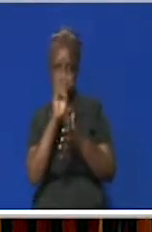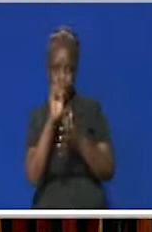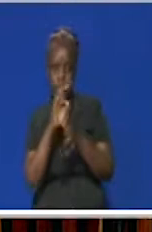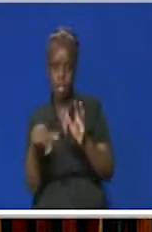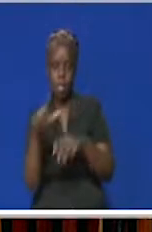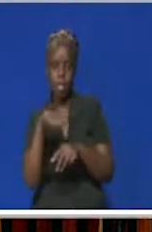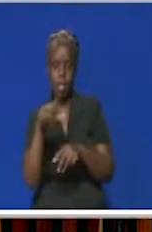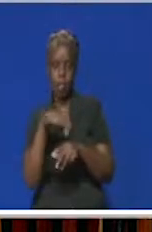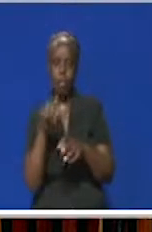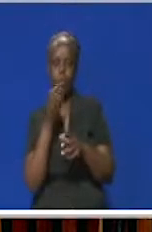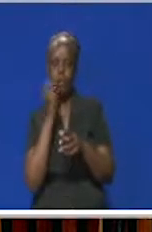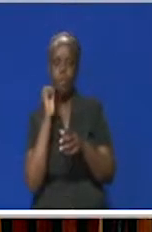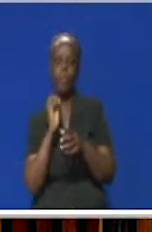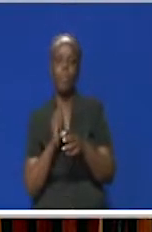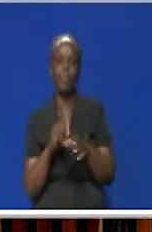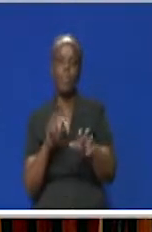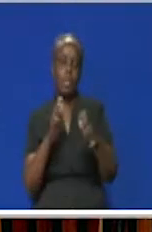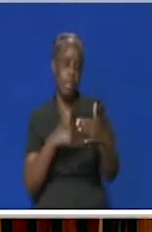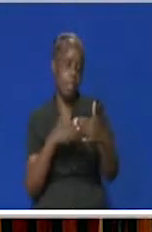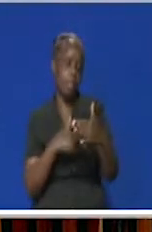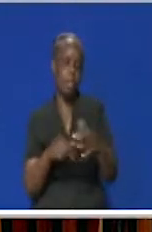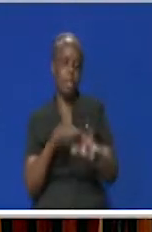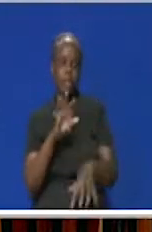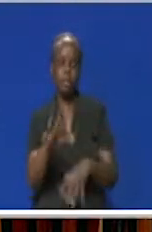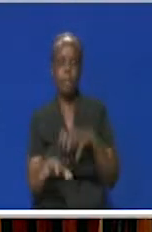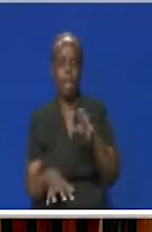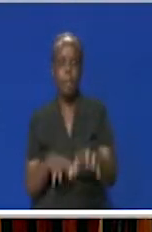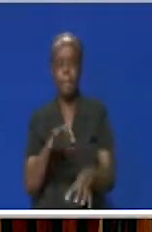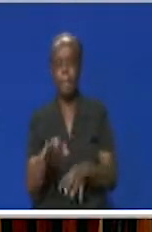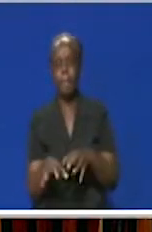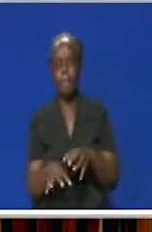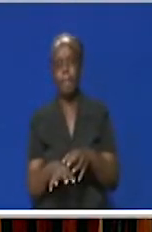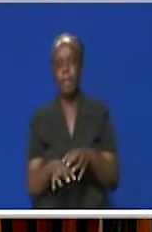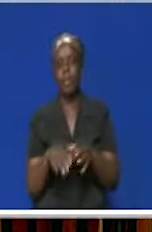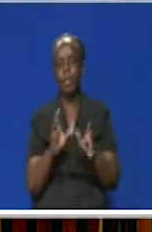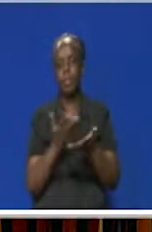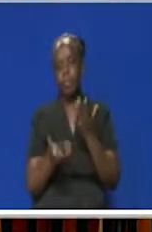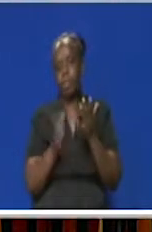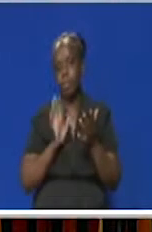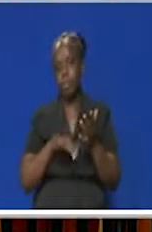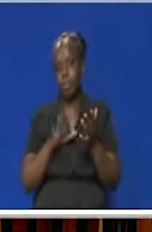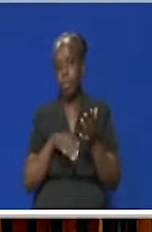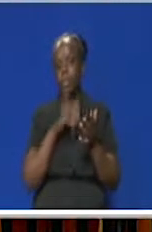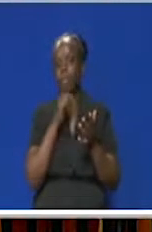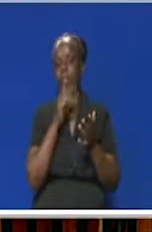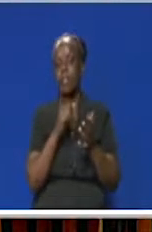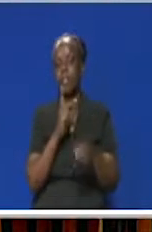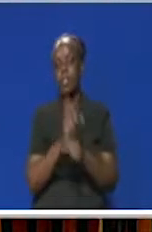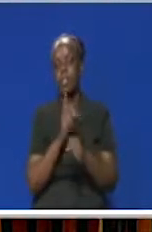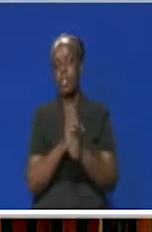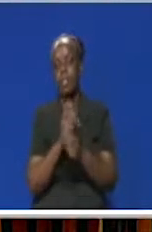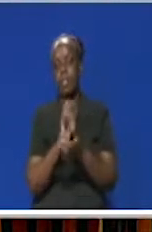It could be a nearby farm, or it could be that your mother or father is rearing a